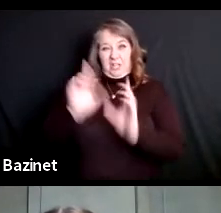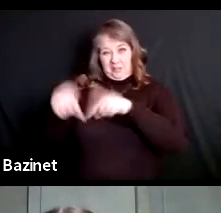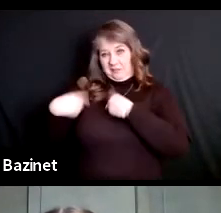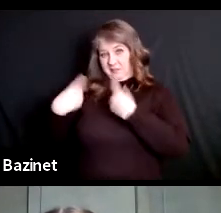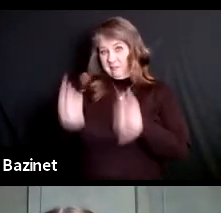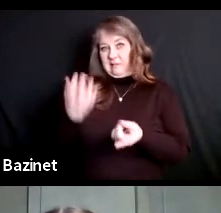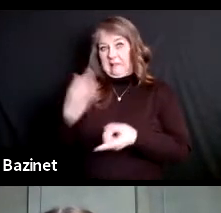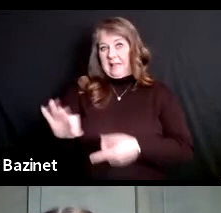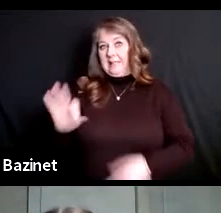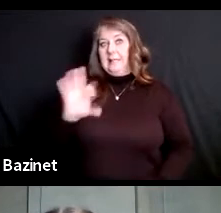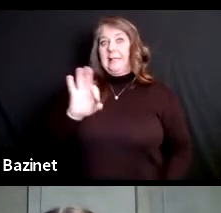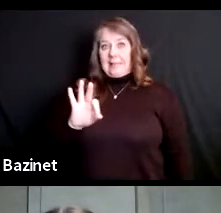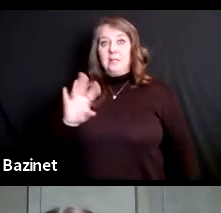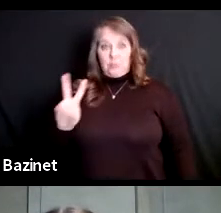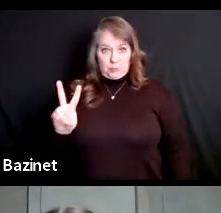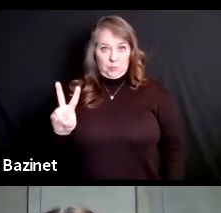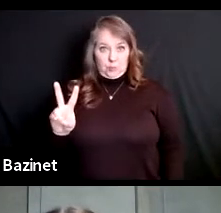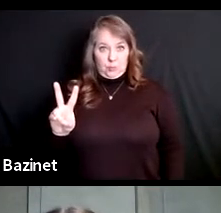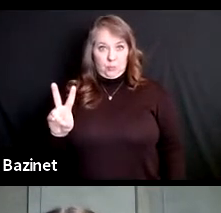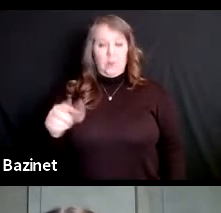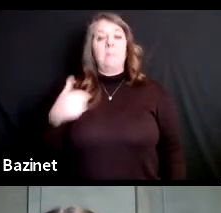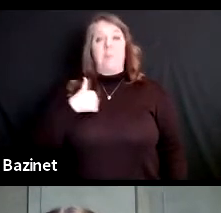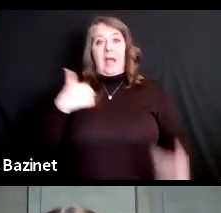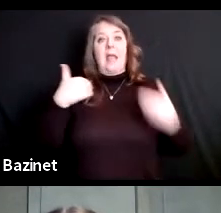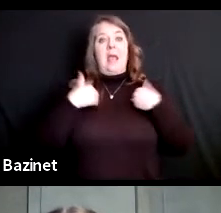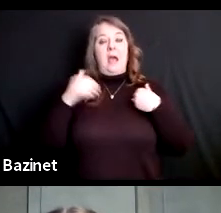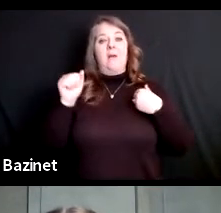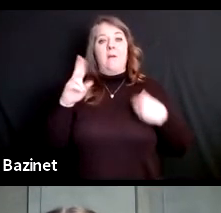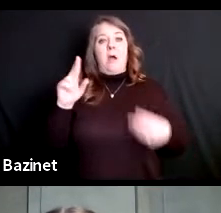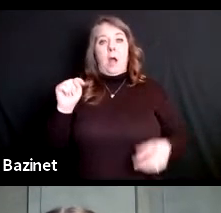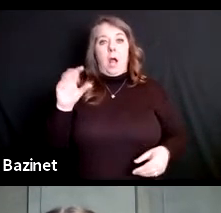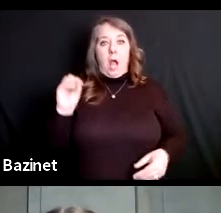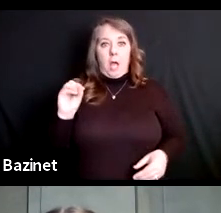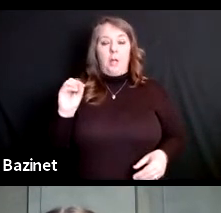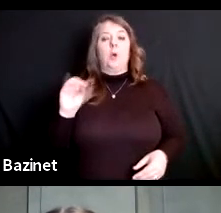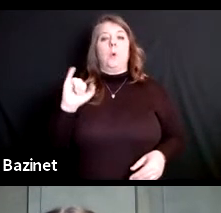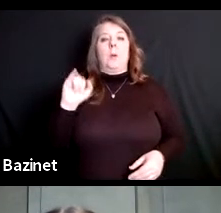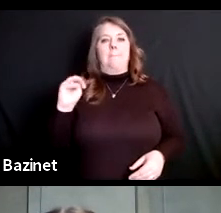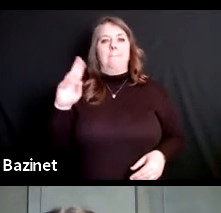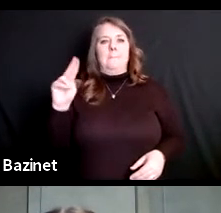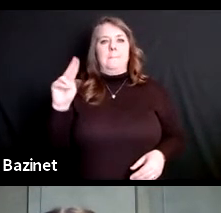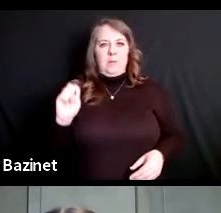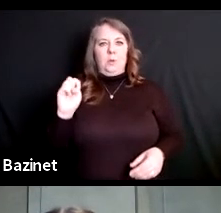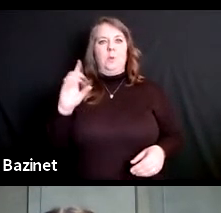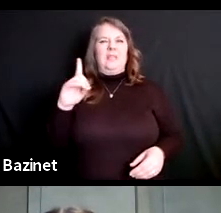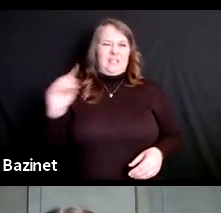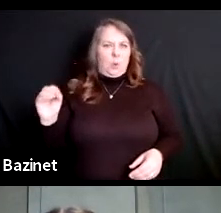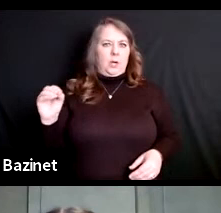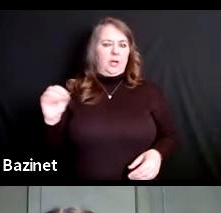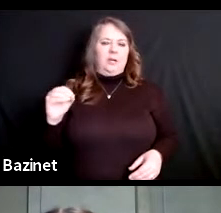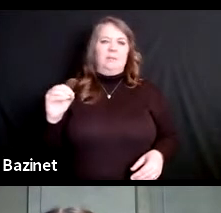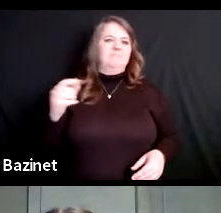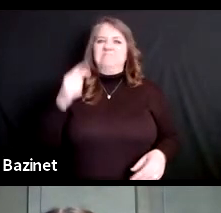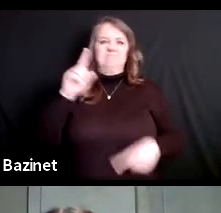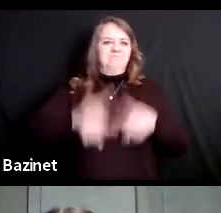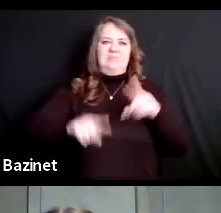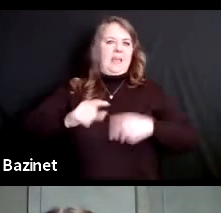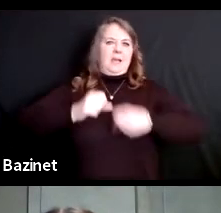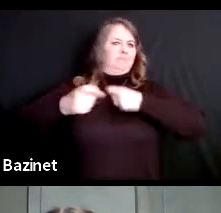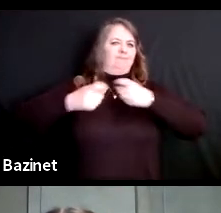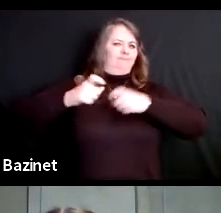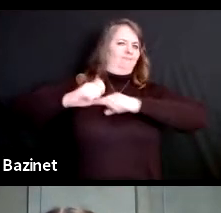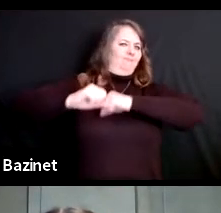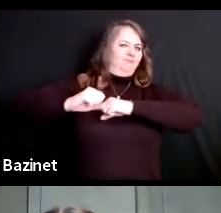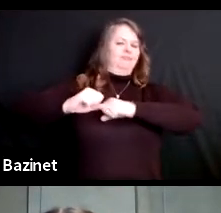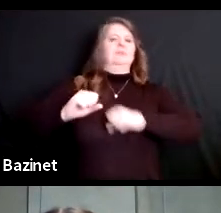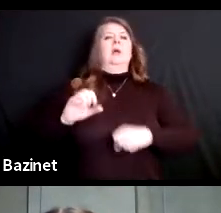1992. I have an autoimmune disorder and I am not fighting off infections. Since September, the longest I have